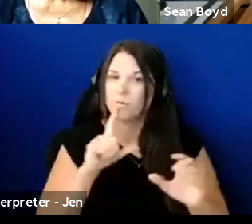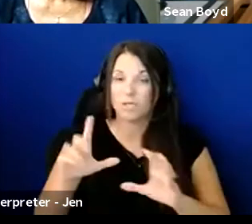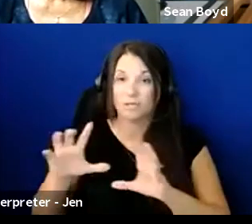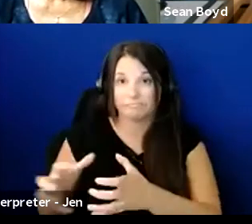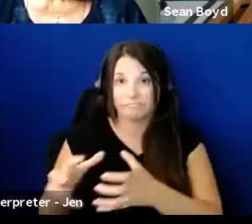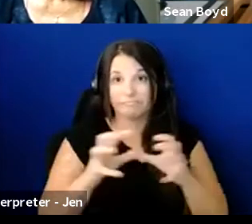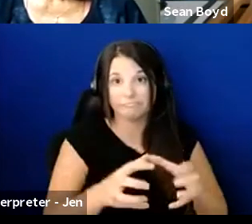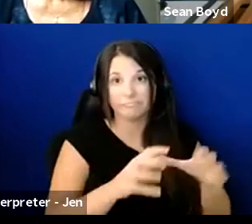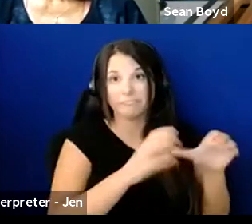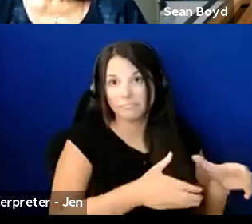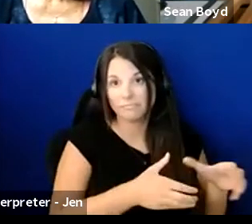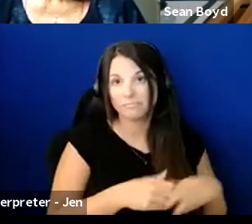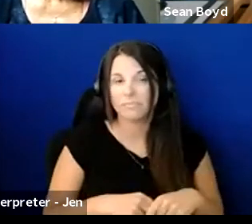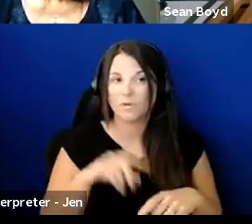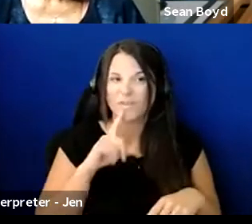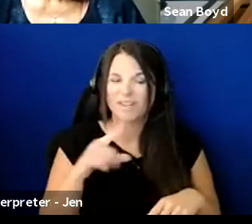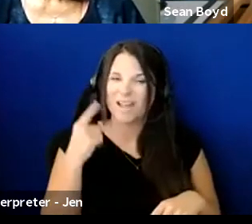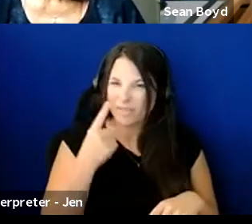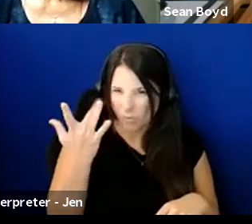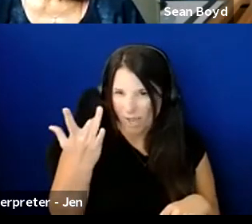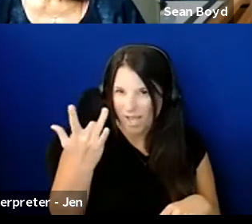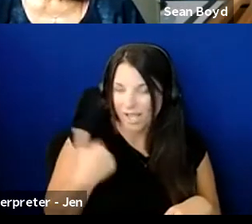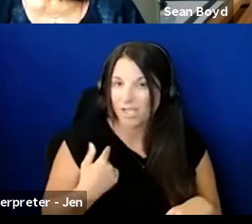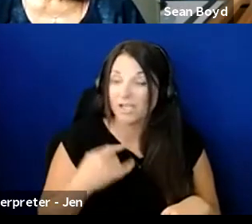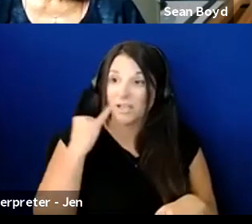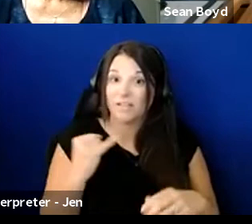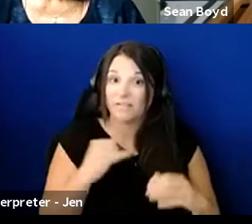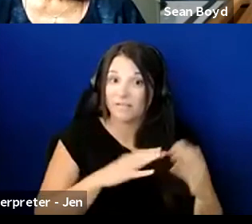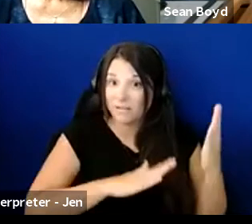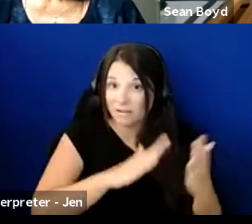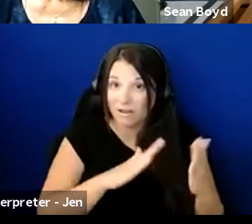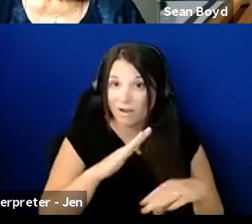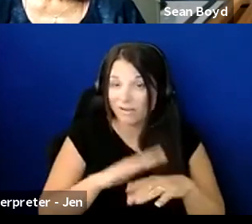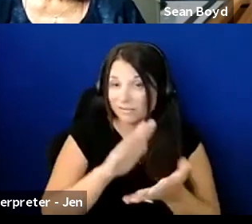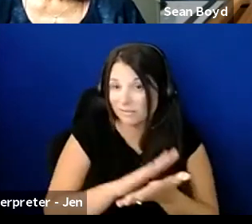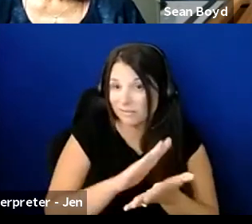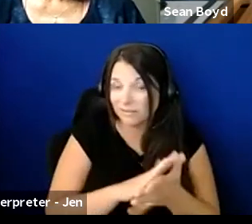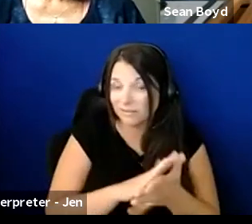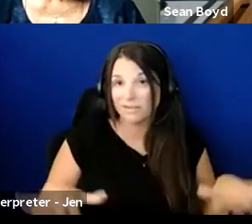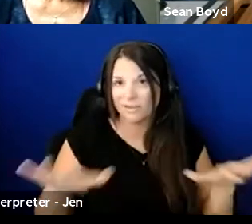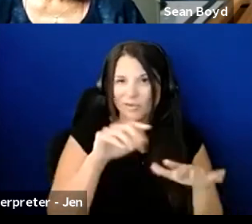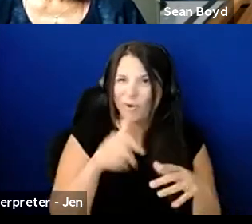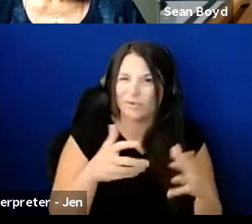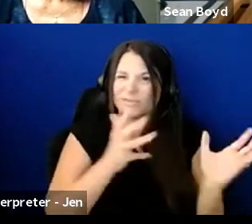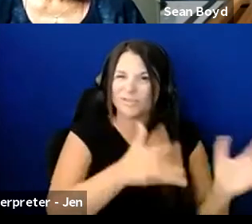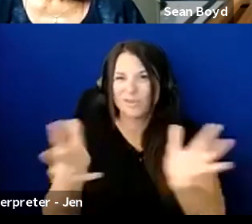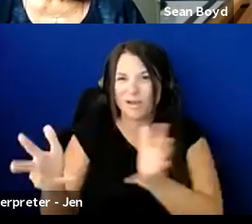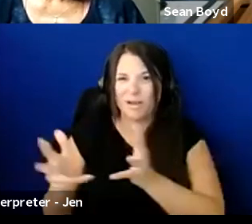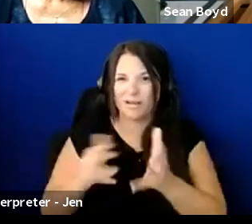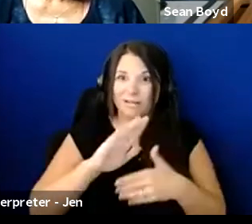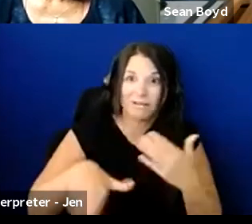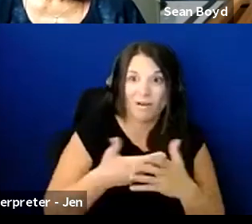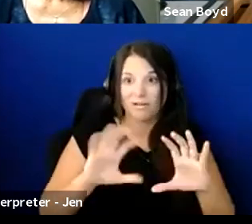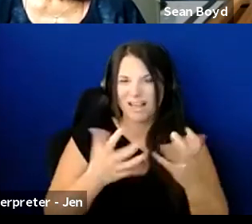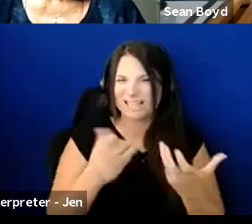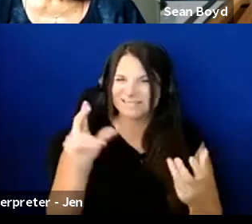on campus, face-to-face, you don't talk to the whole class. You don't respond to the whole class's discussions. Like most often you sit next